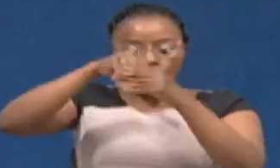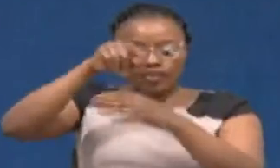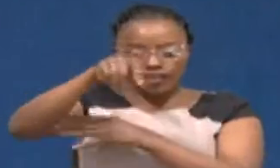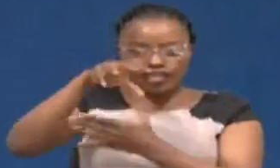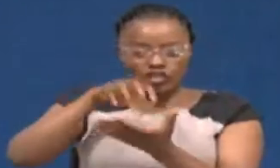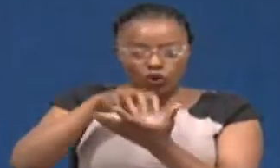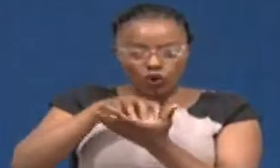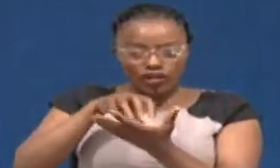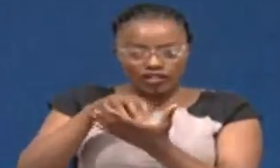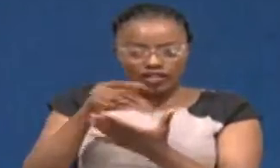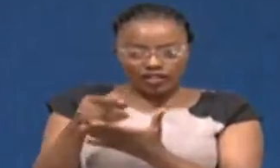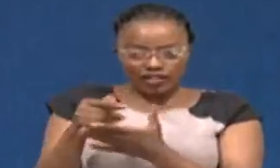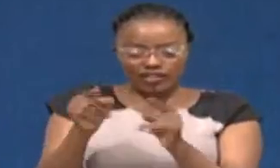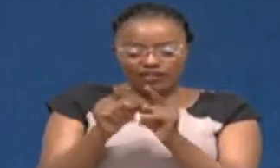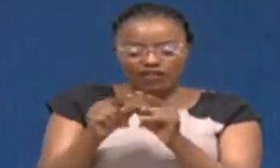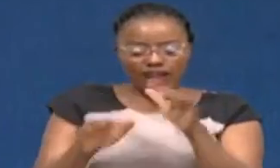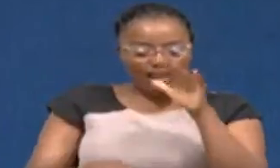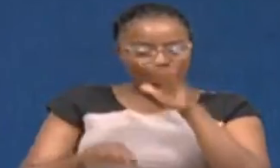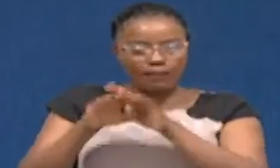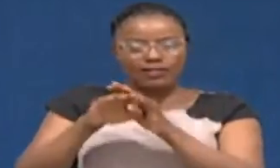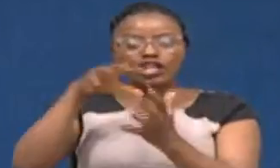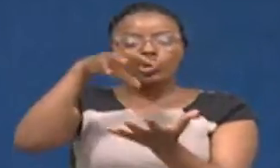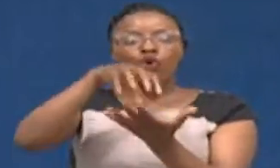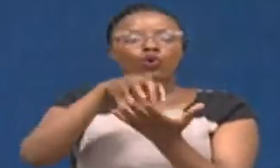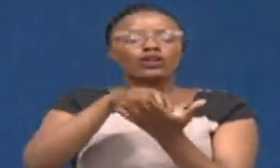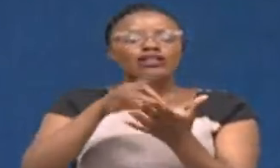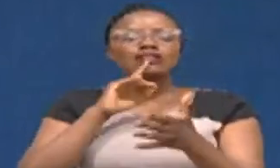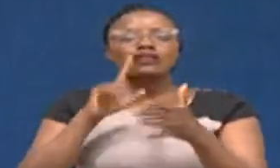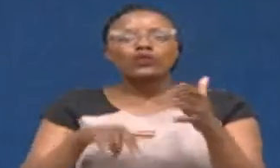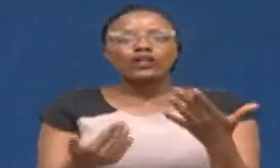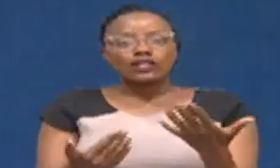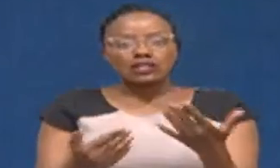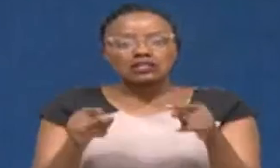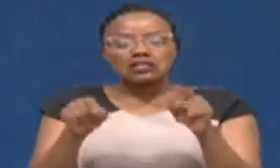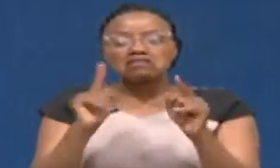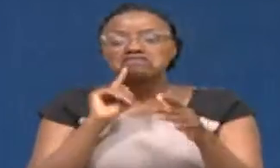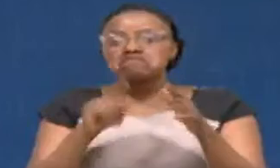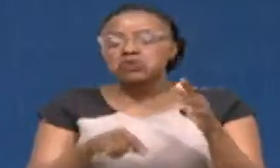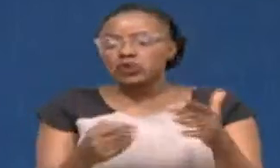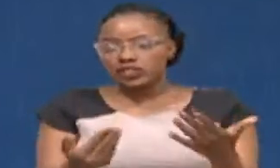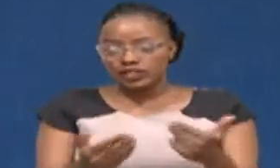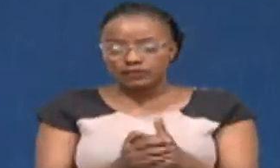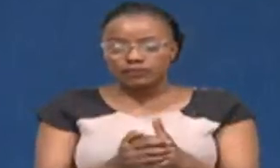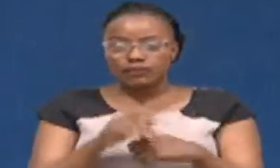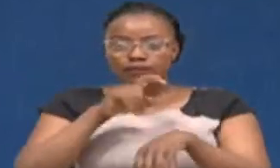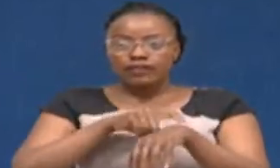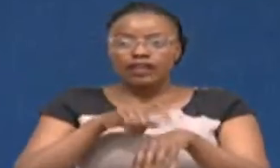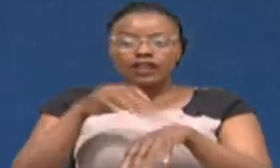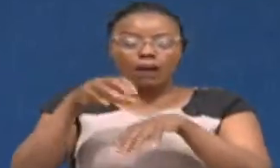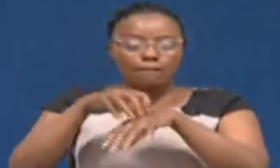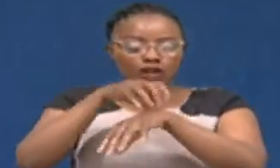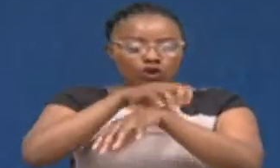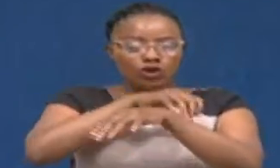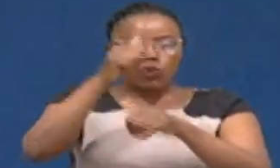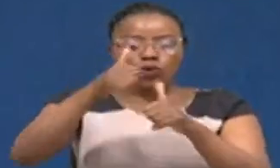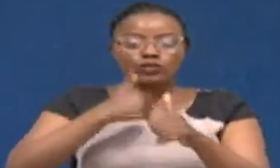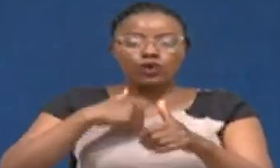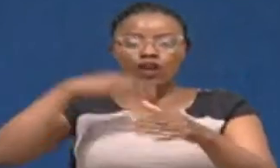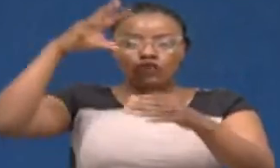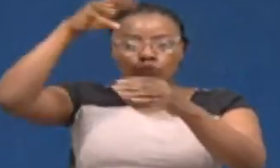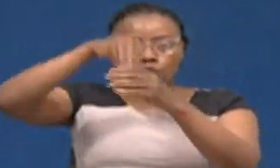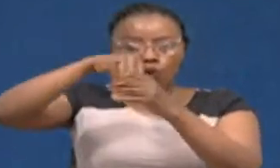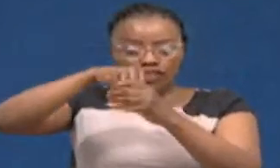that very limited context, that he said that madoadoa that we have